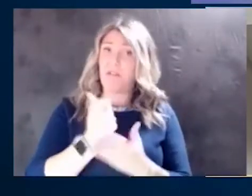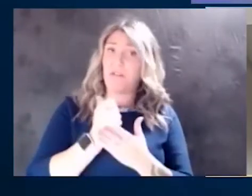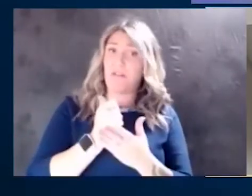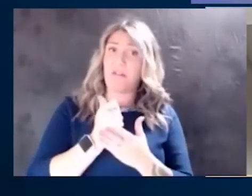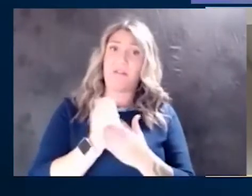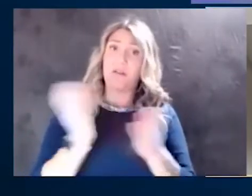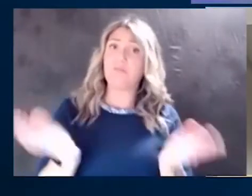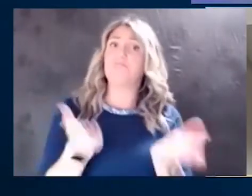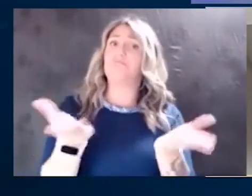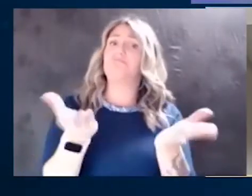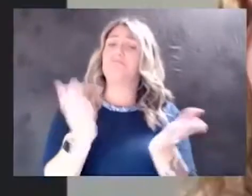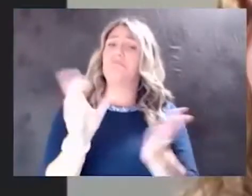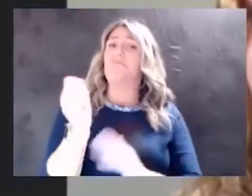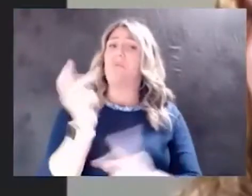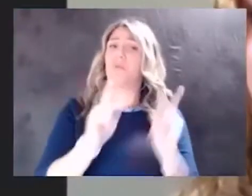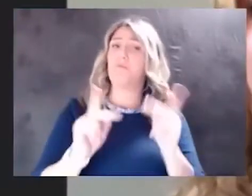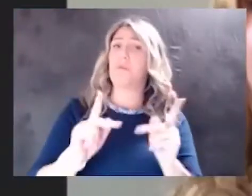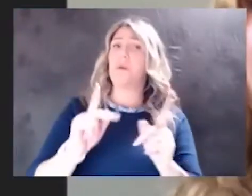become vaccinated?